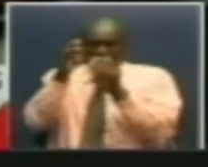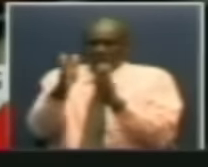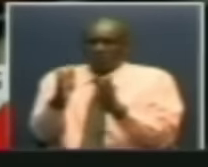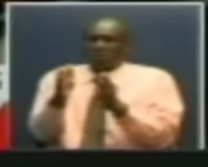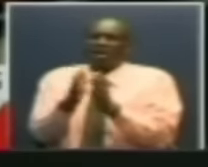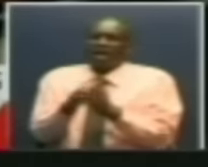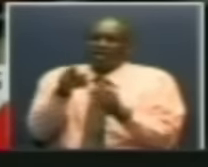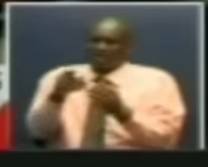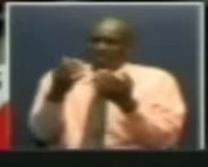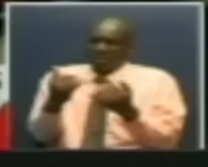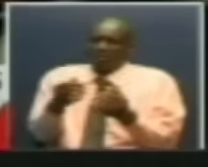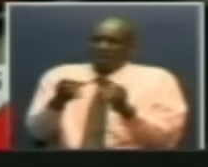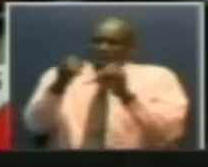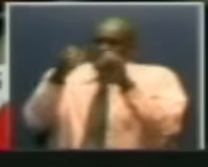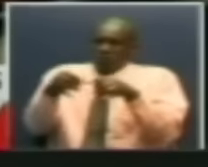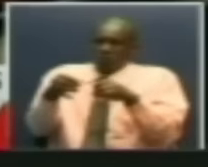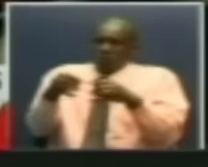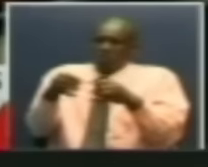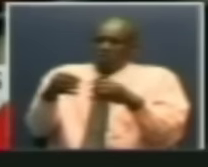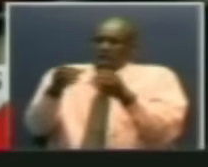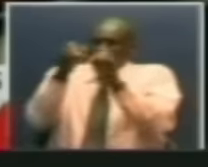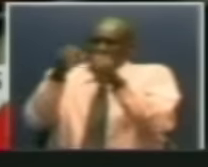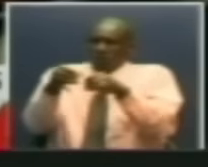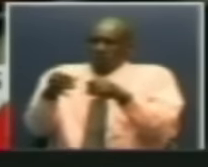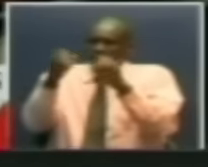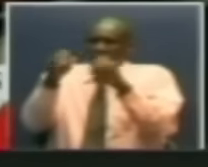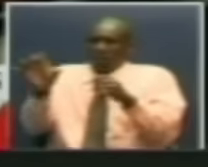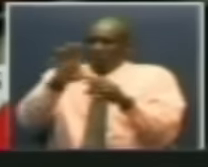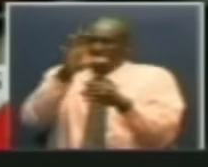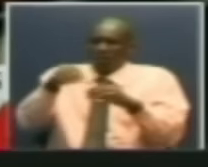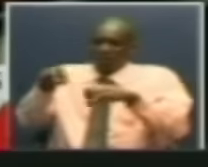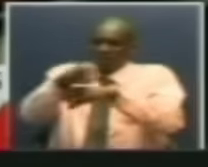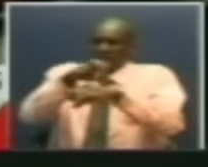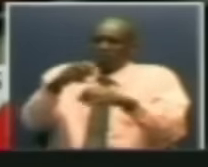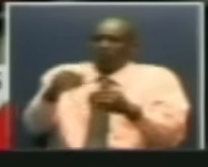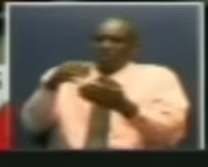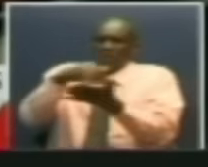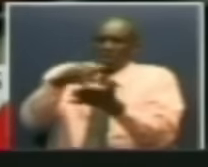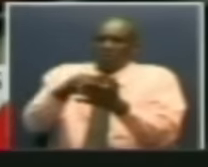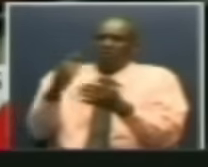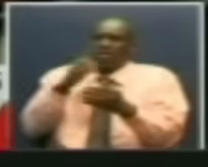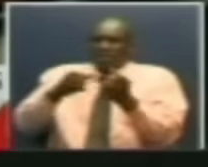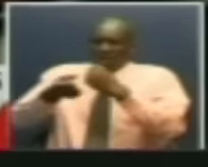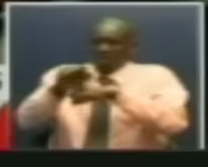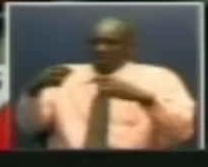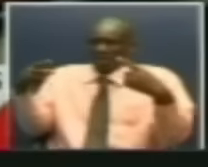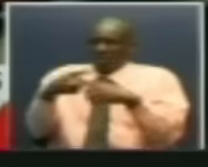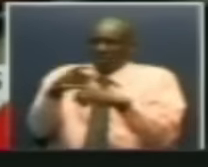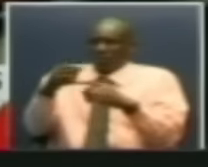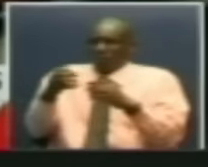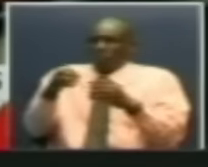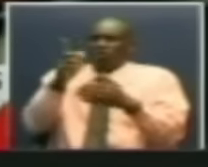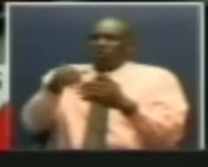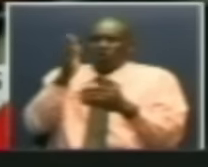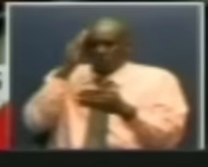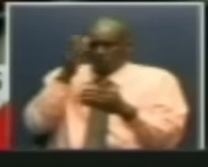Yes. Is this now a new face in terms of African nationals who are involved in terror activities here in Kenya? They're very different from the profile that we're used to, at